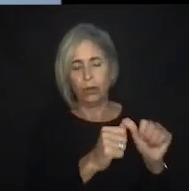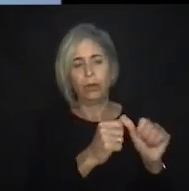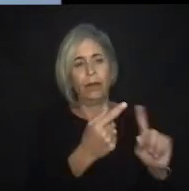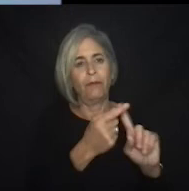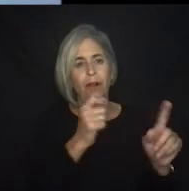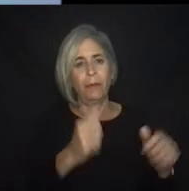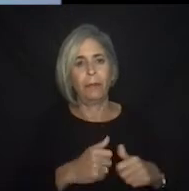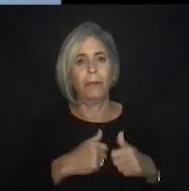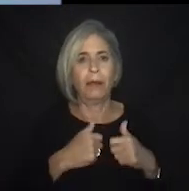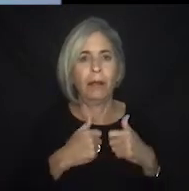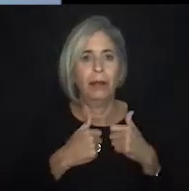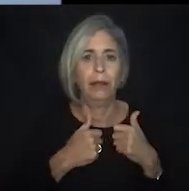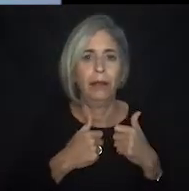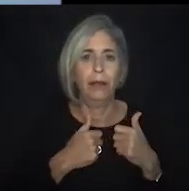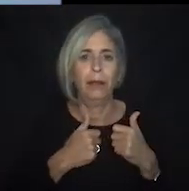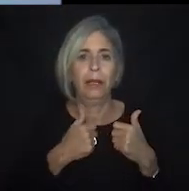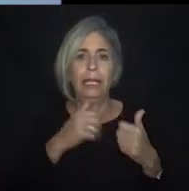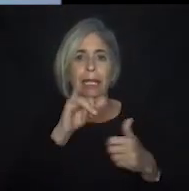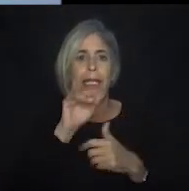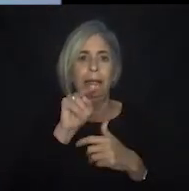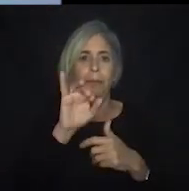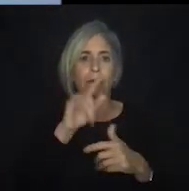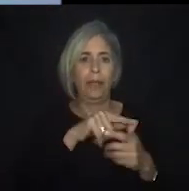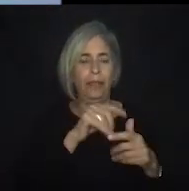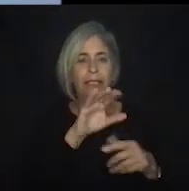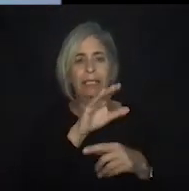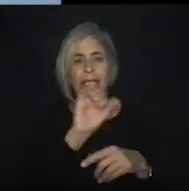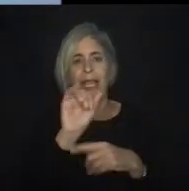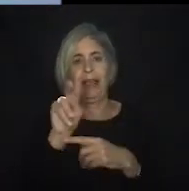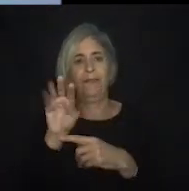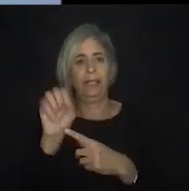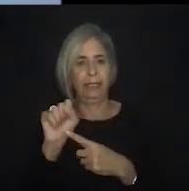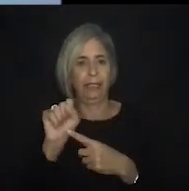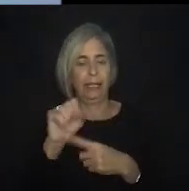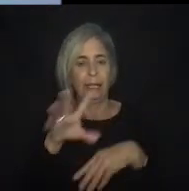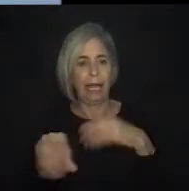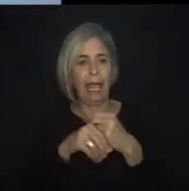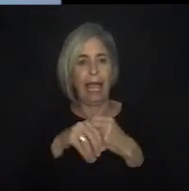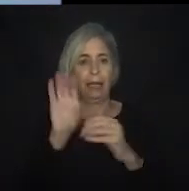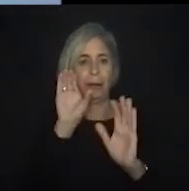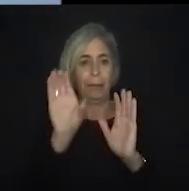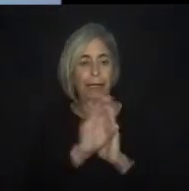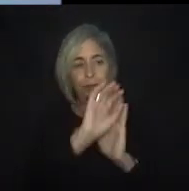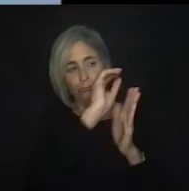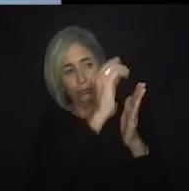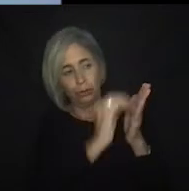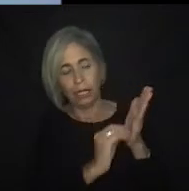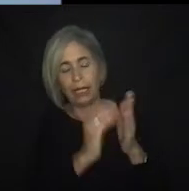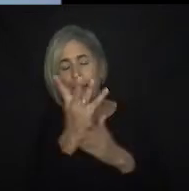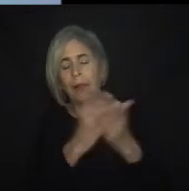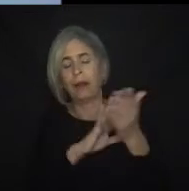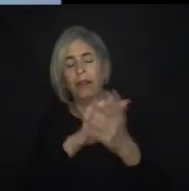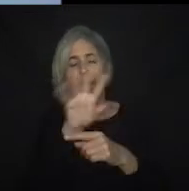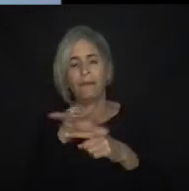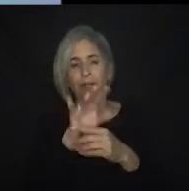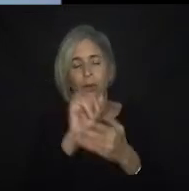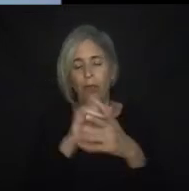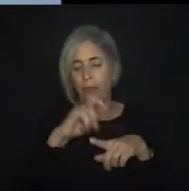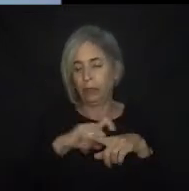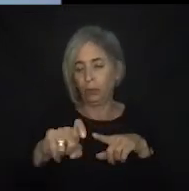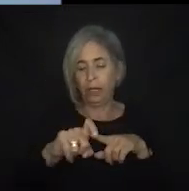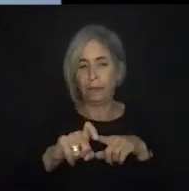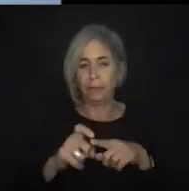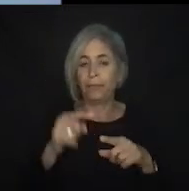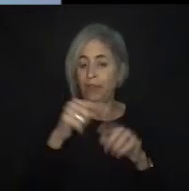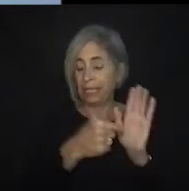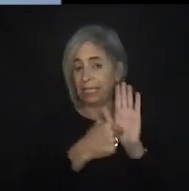from my input. On this canvas, I can also add overlay graphics, and that will be sent as part of the video in the stream. So